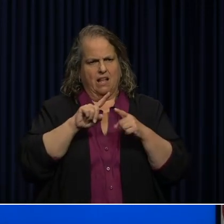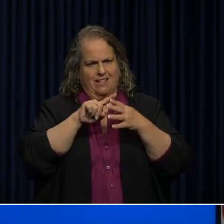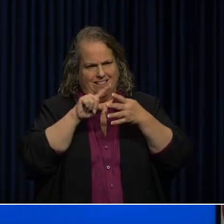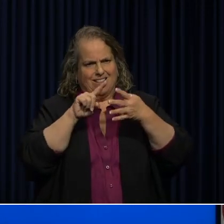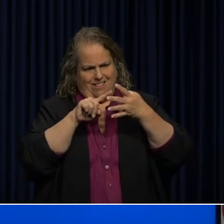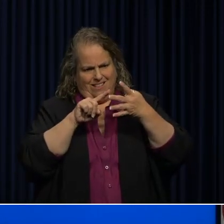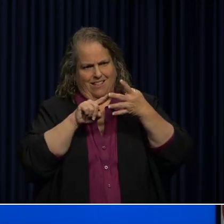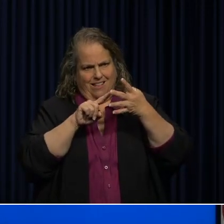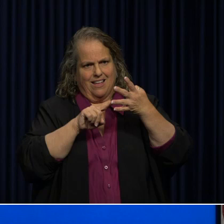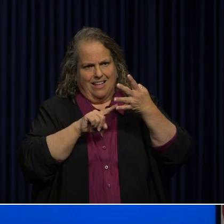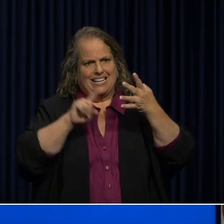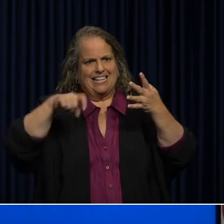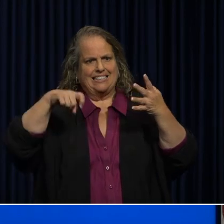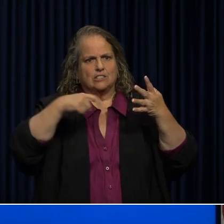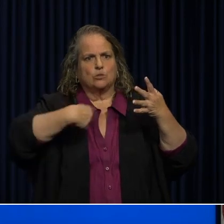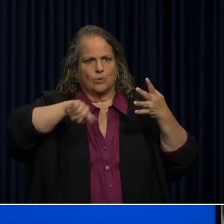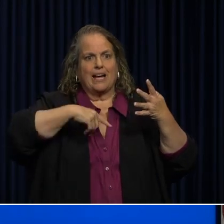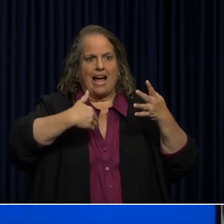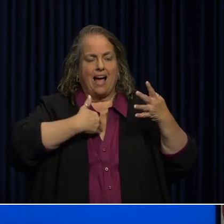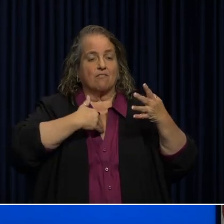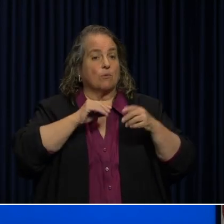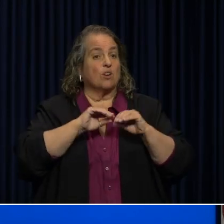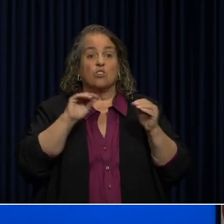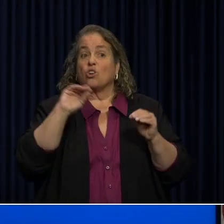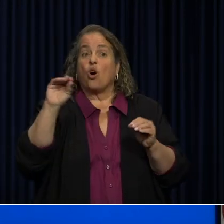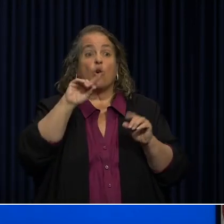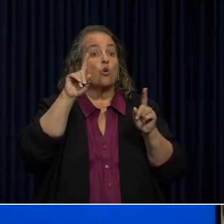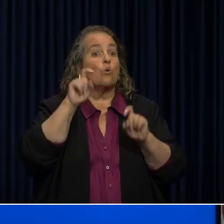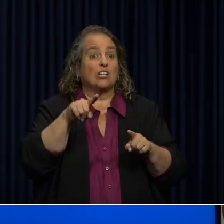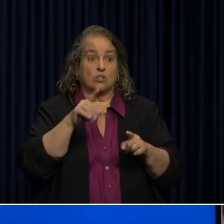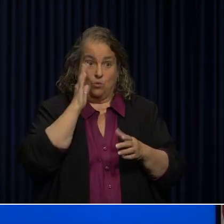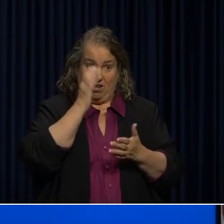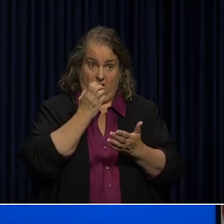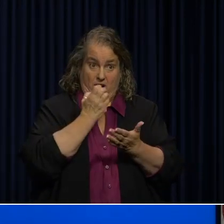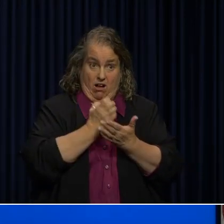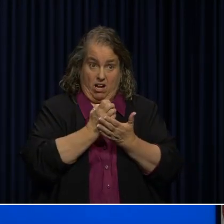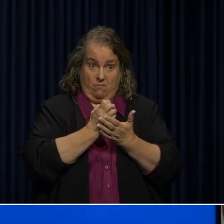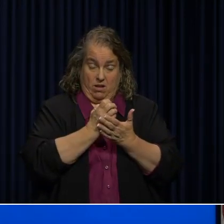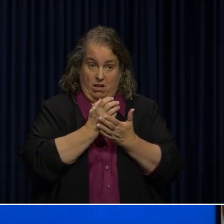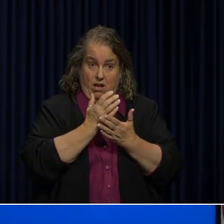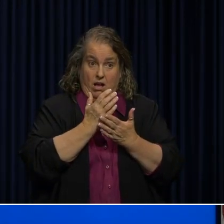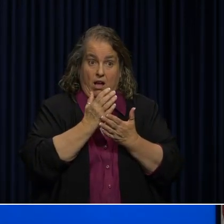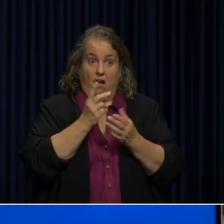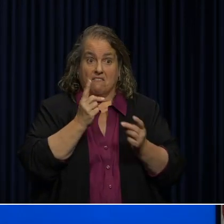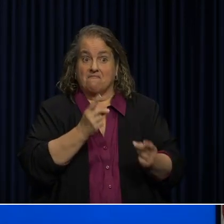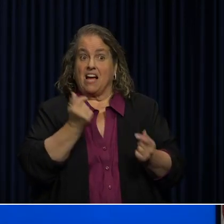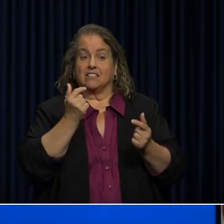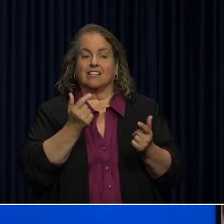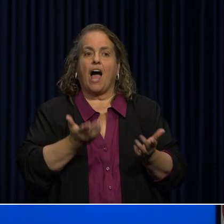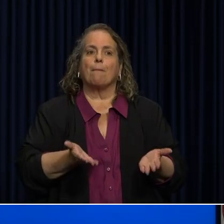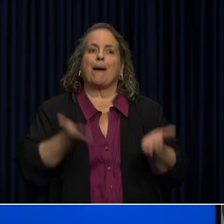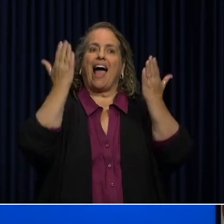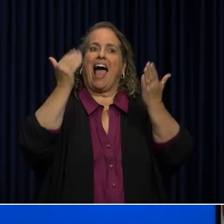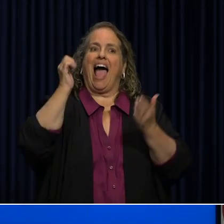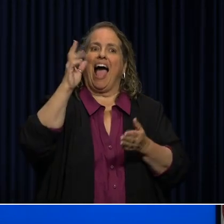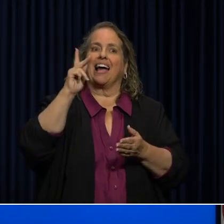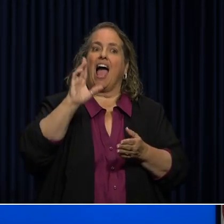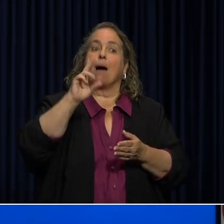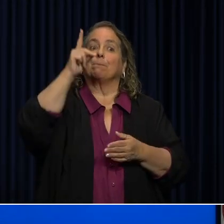But there is no question that our economy will not rebound as fast without direct assistance to states, to